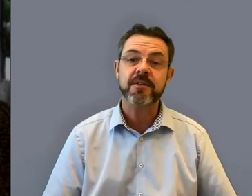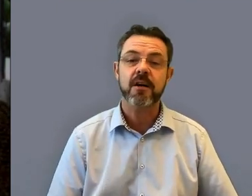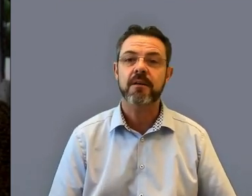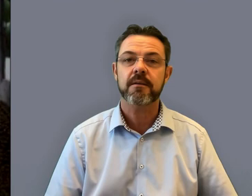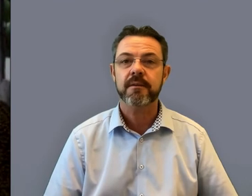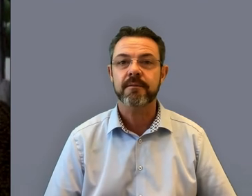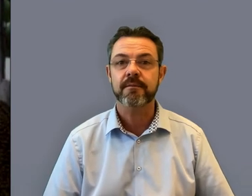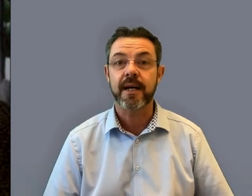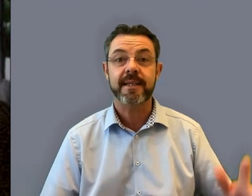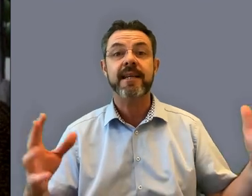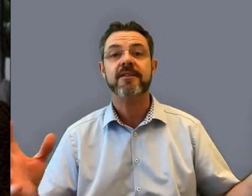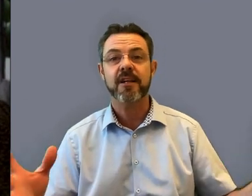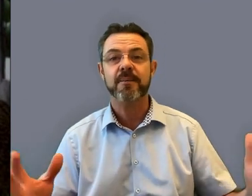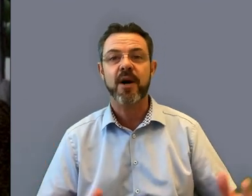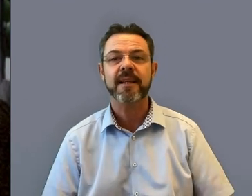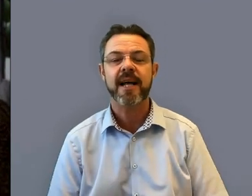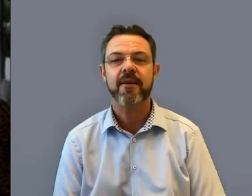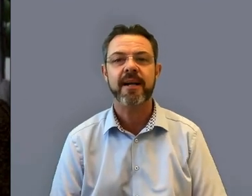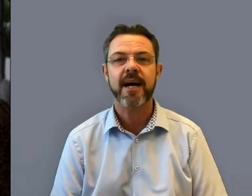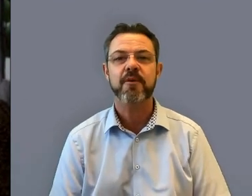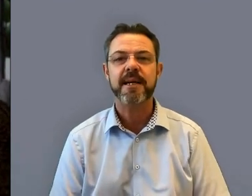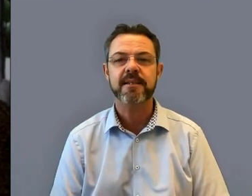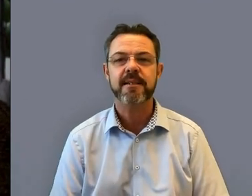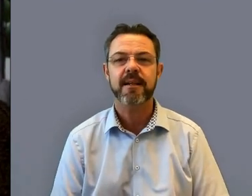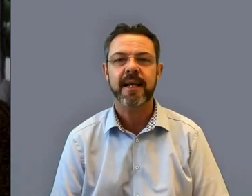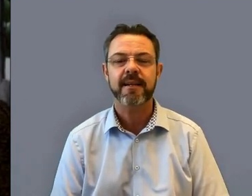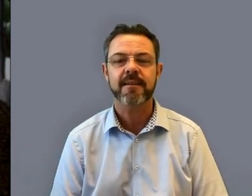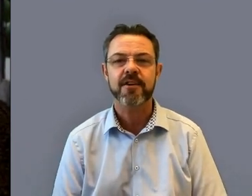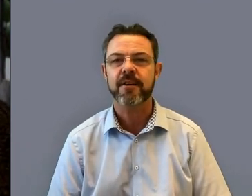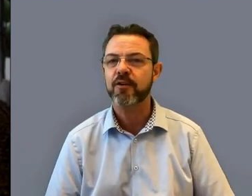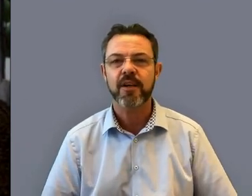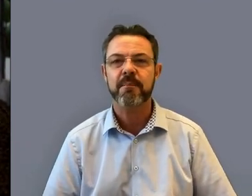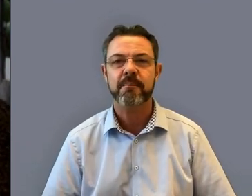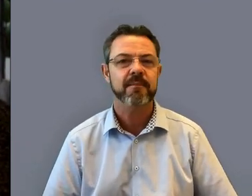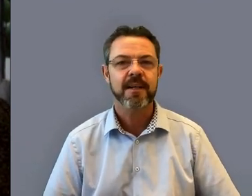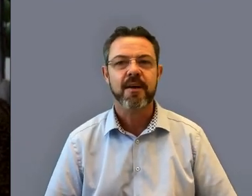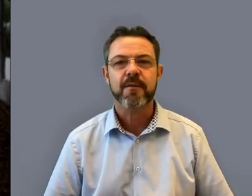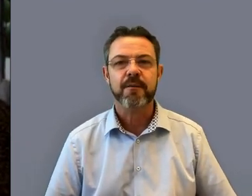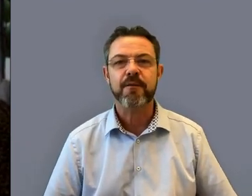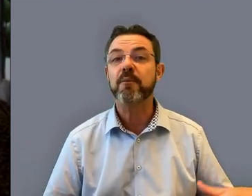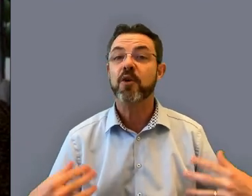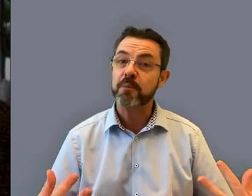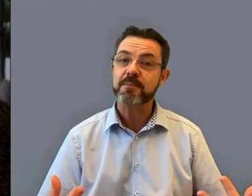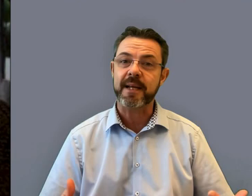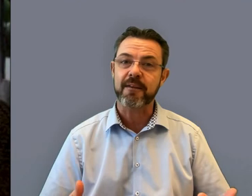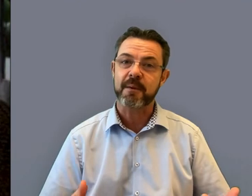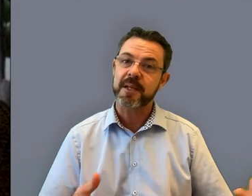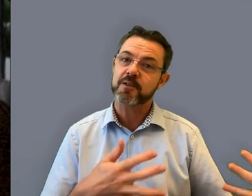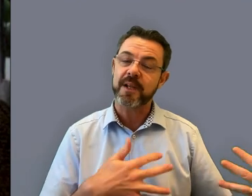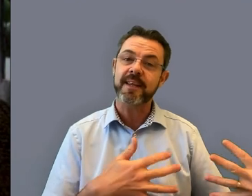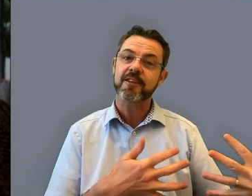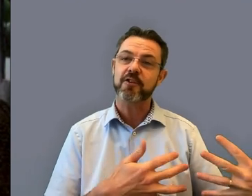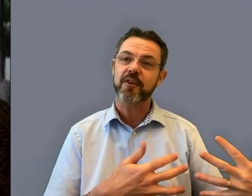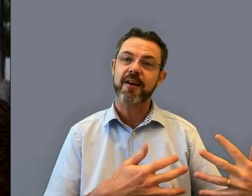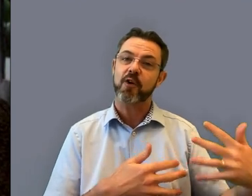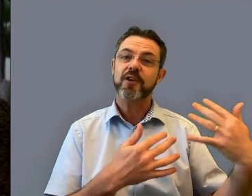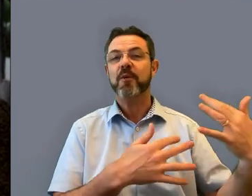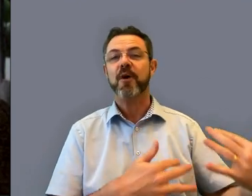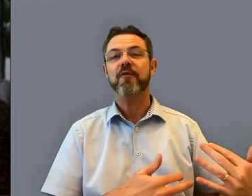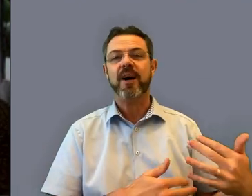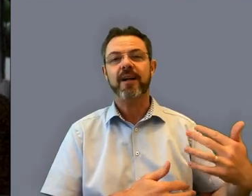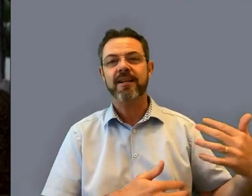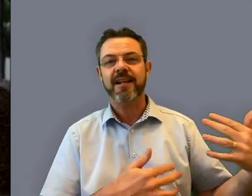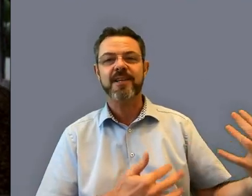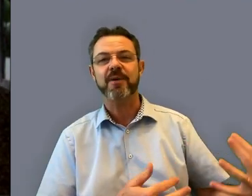a postdoc, a tech startup right now, and now you're based in London. So if you can, from your perspective, I mean, it's one thing to kind of look